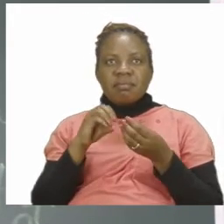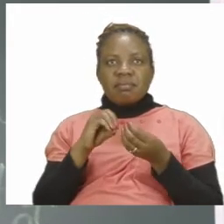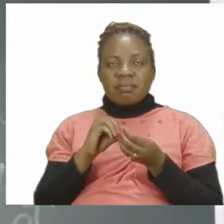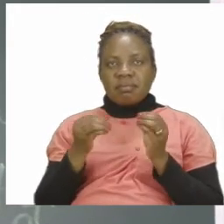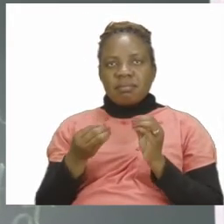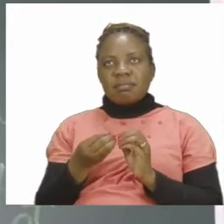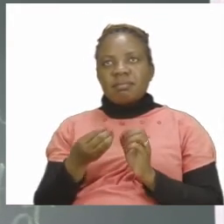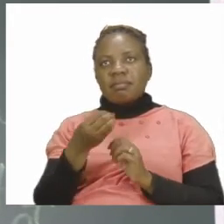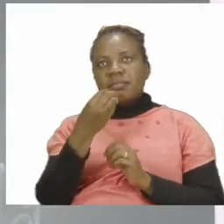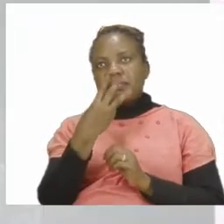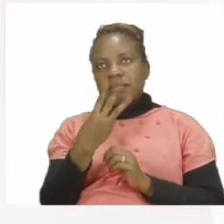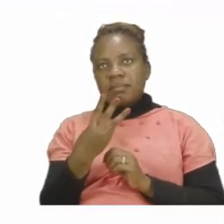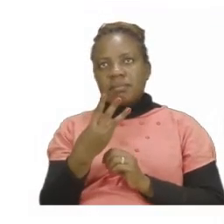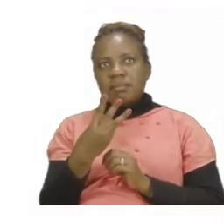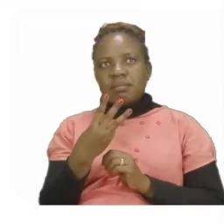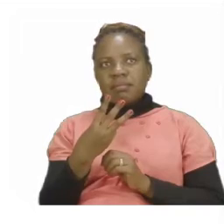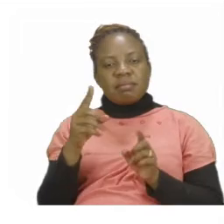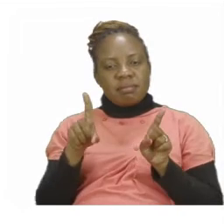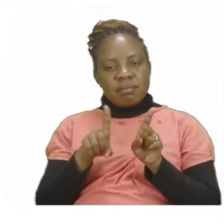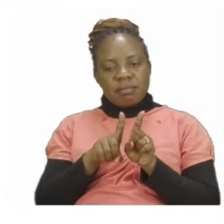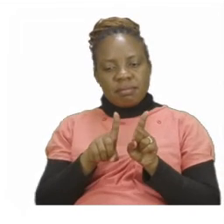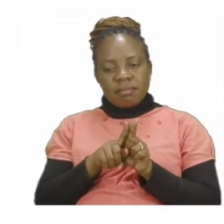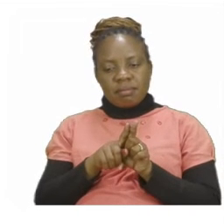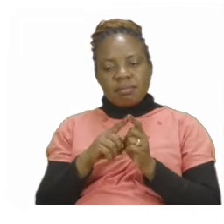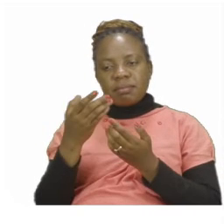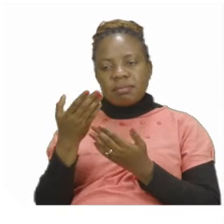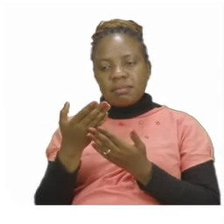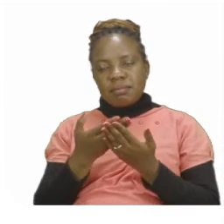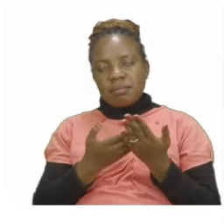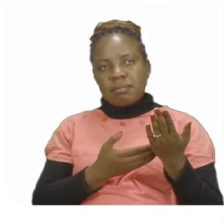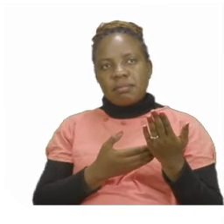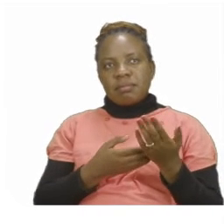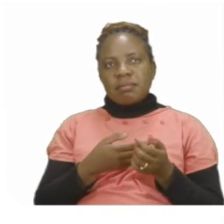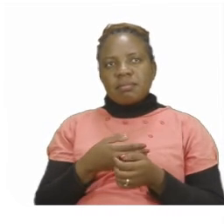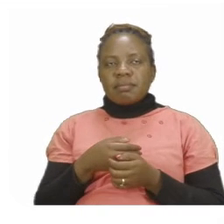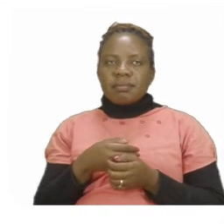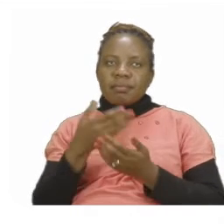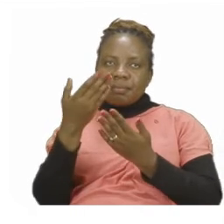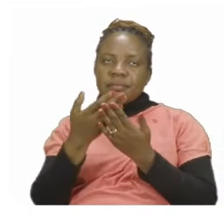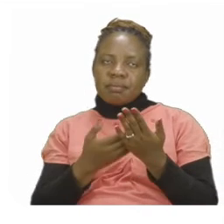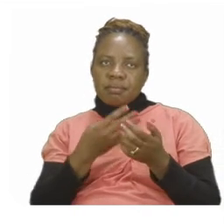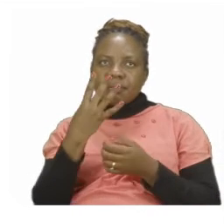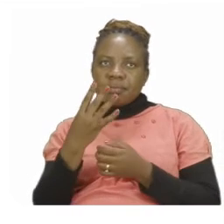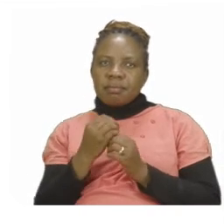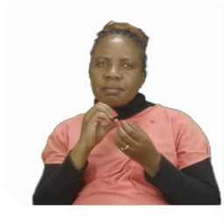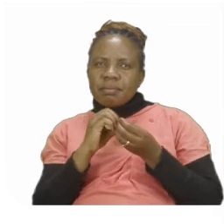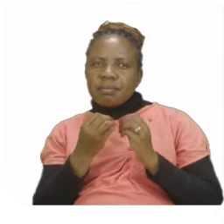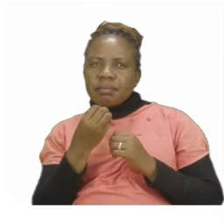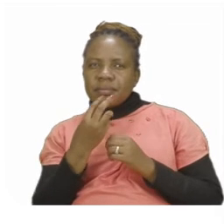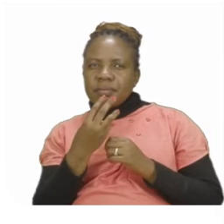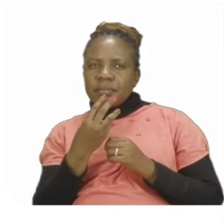together as well. Let's quickly go back to number 4, page 4 and see. Number 3